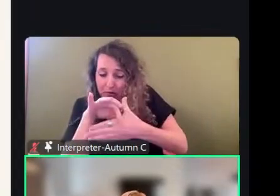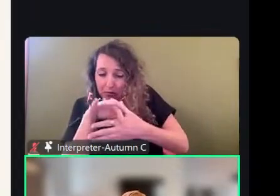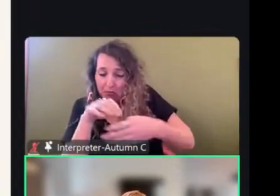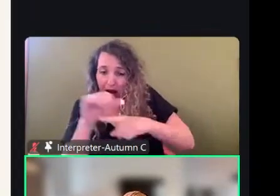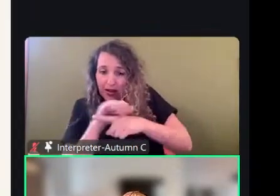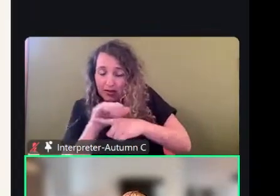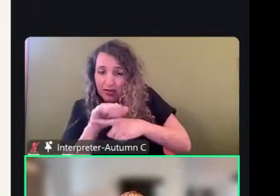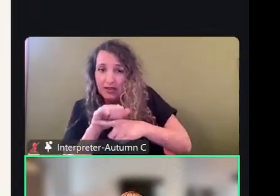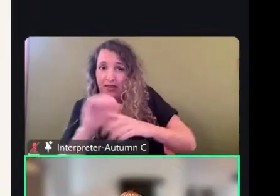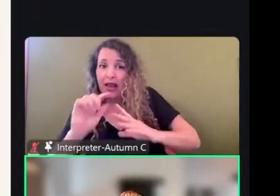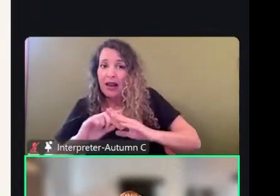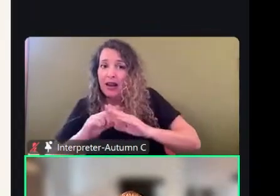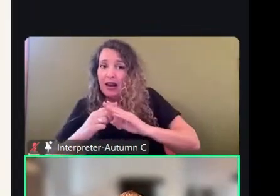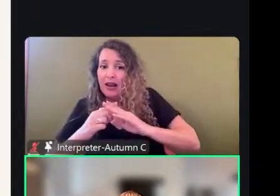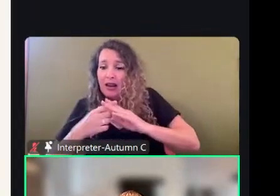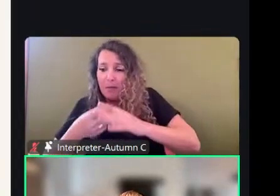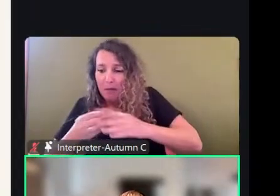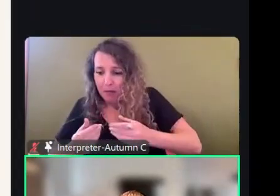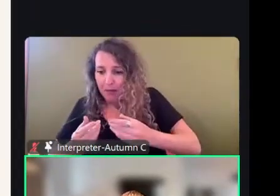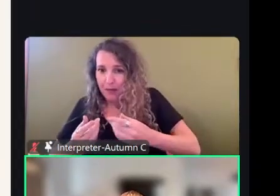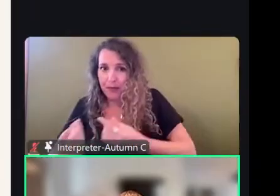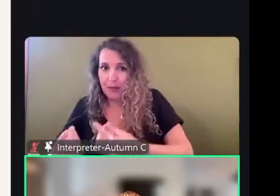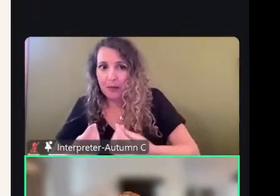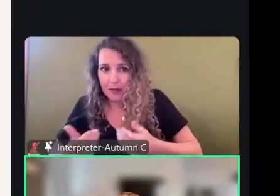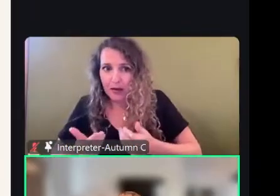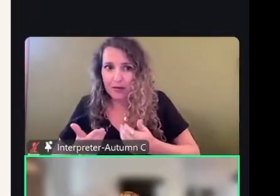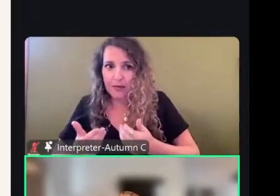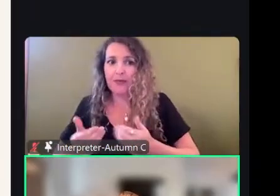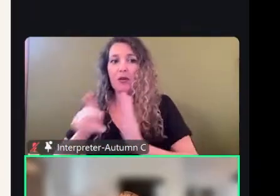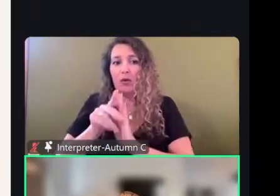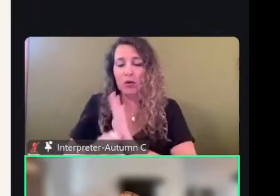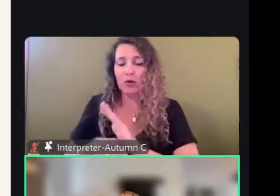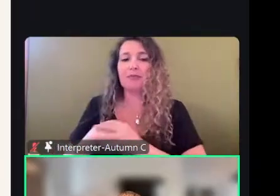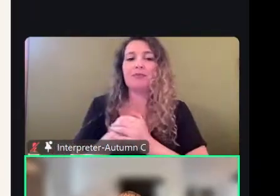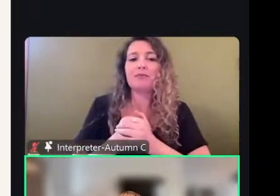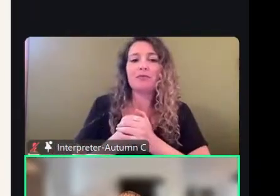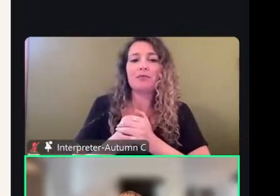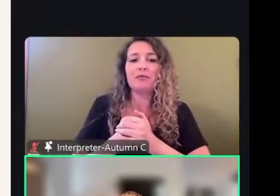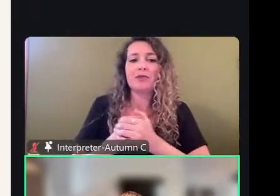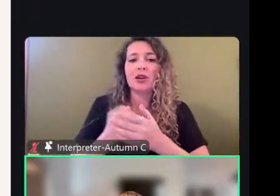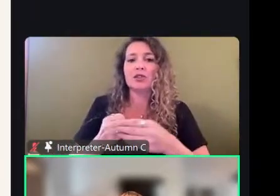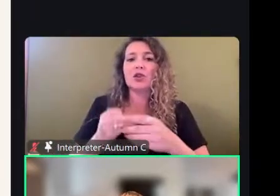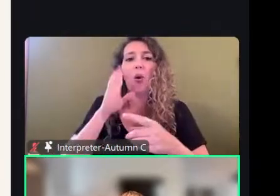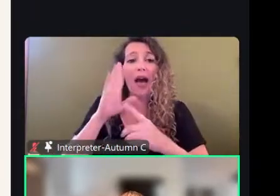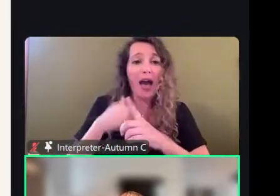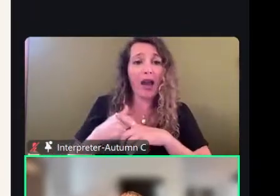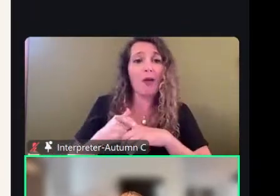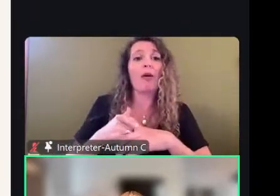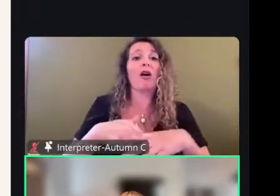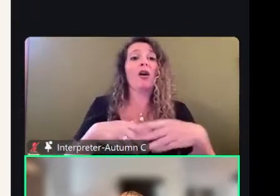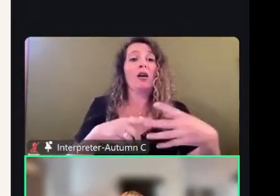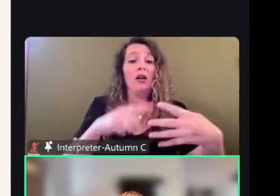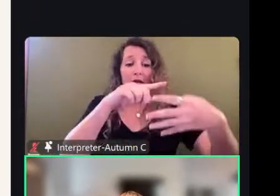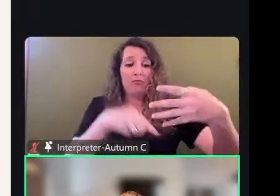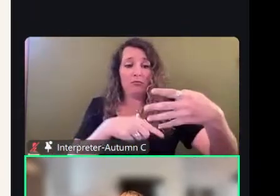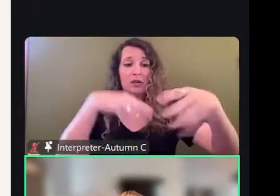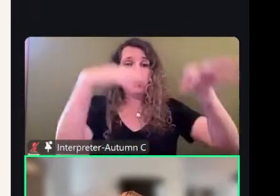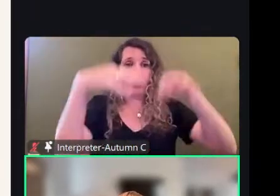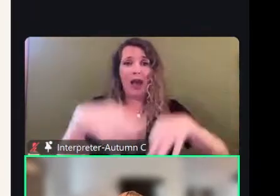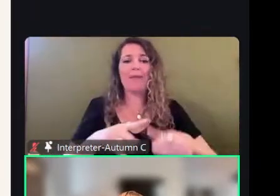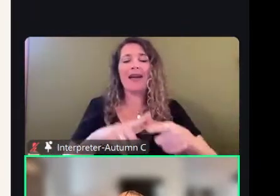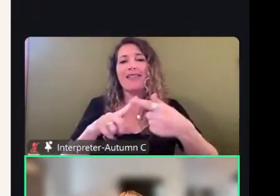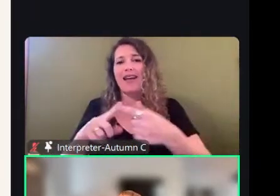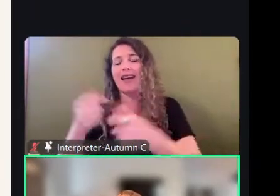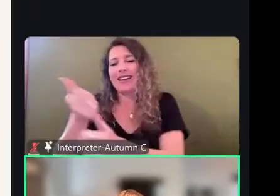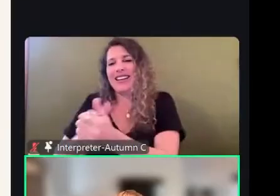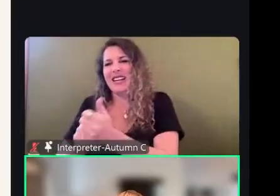the principles. I will read each principle and its methods and then list a few practices from across them. And I'm happy to